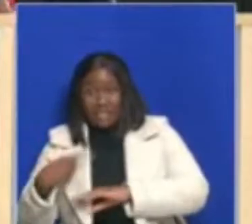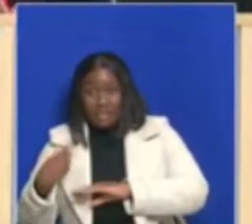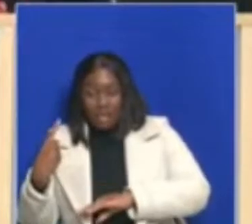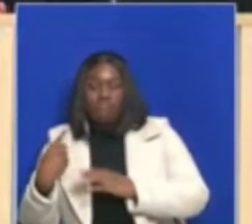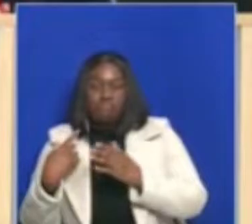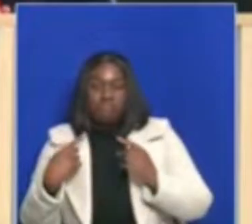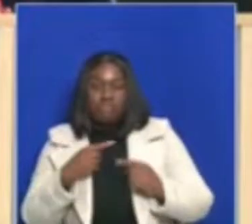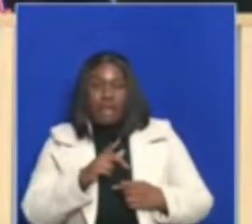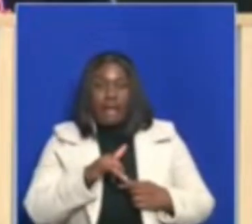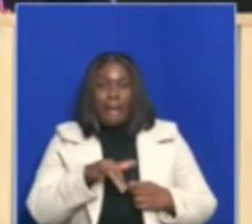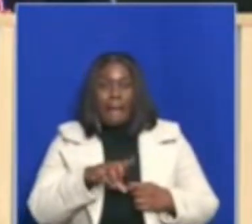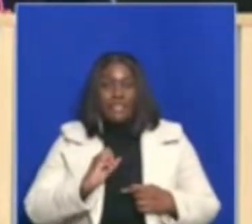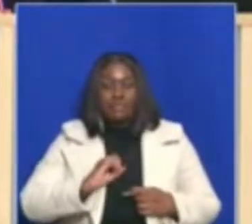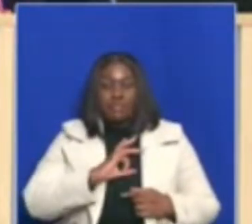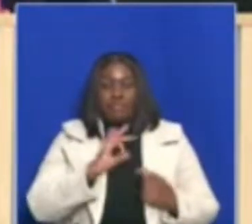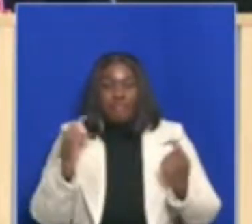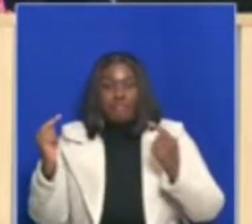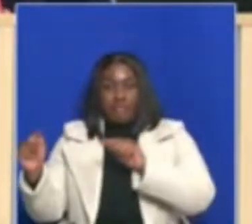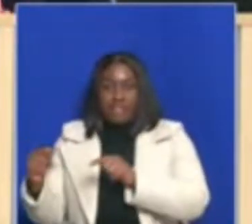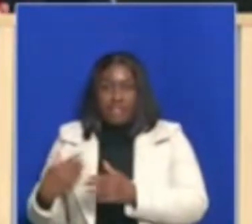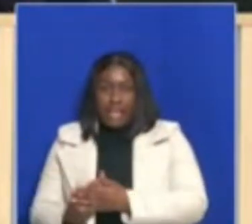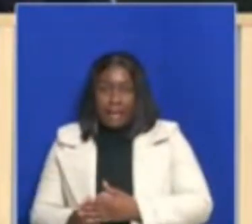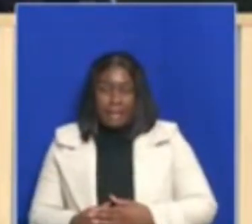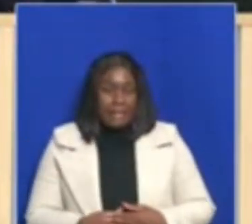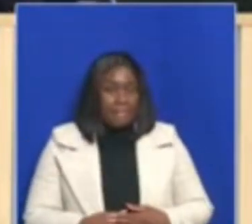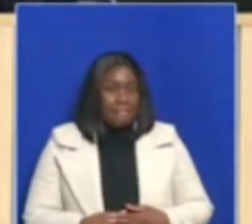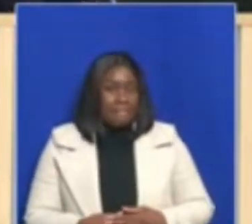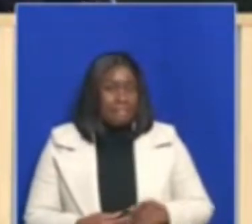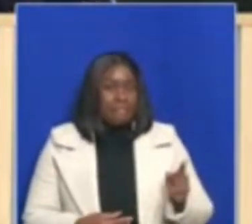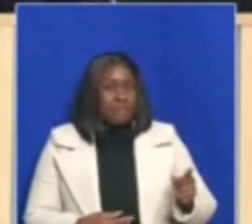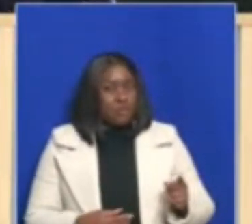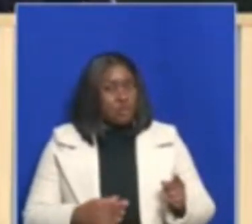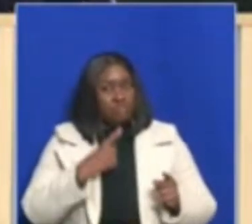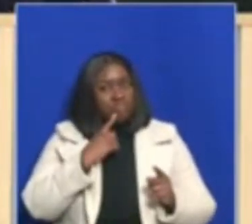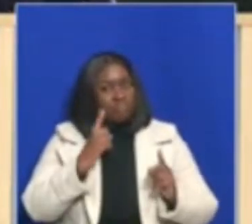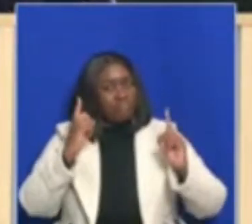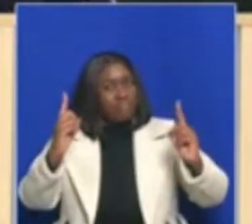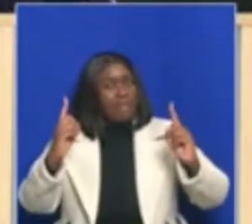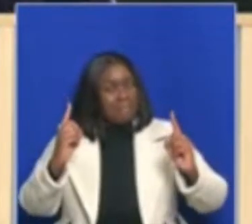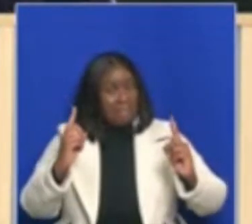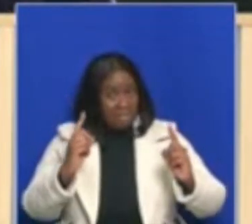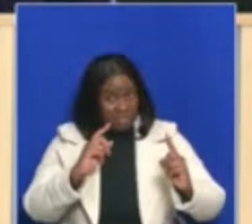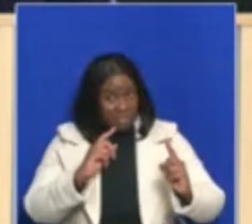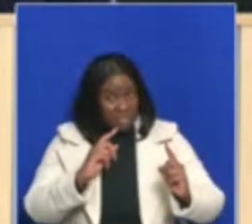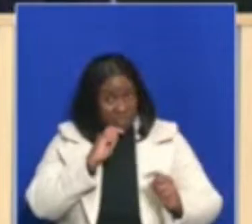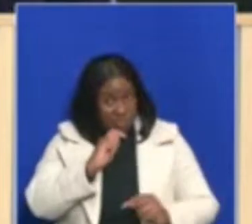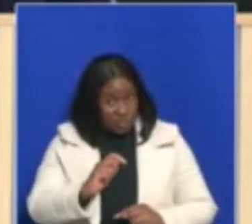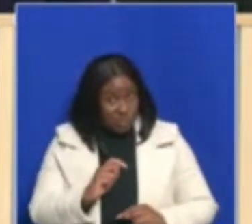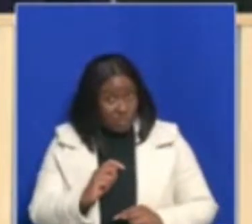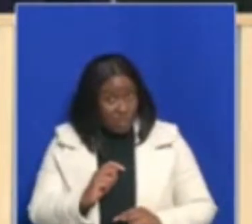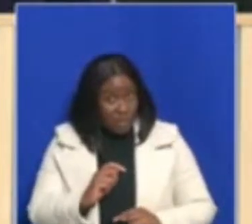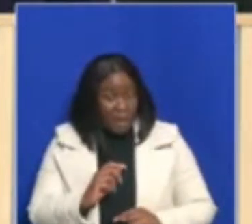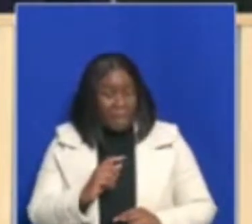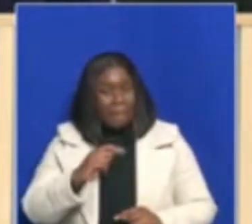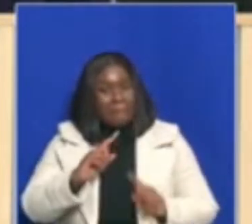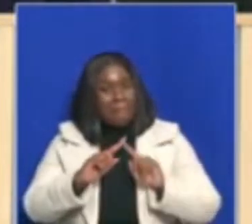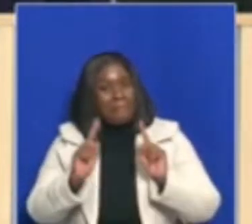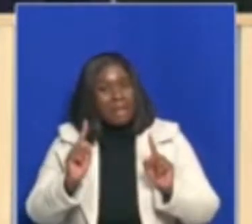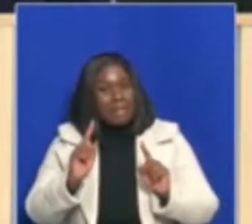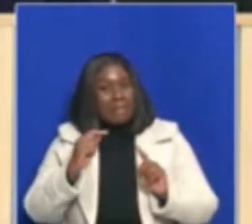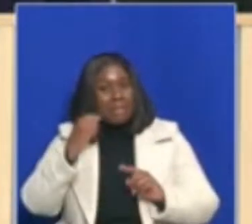state this categorically, as it were, but I would imagine that what you mean is